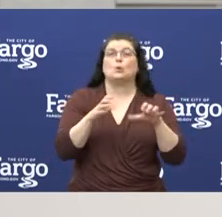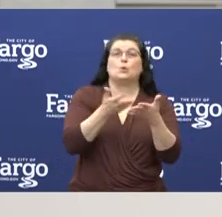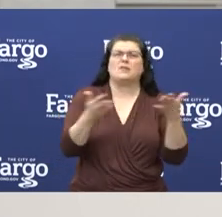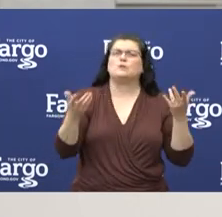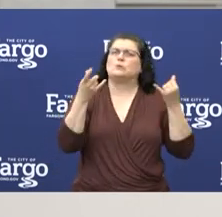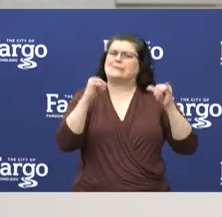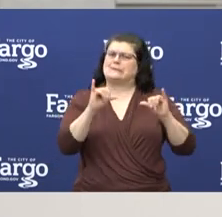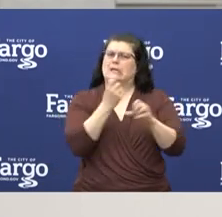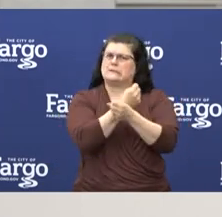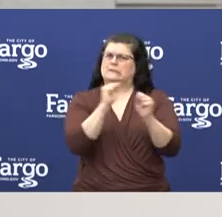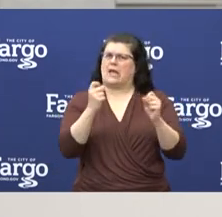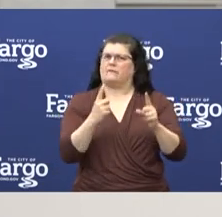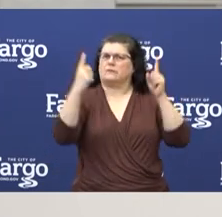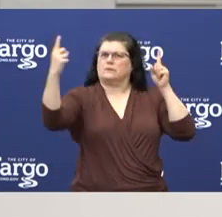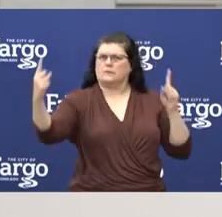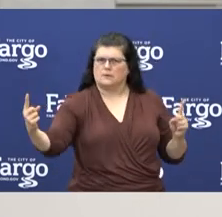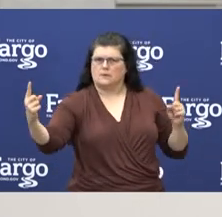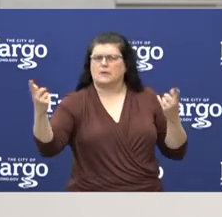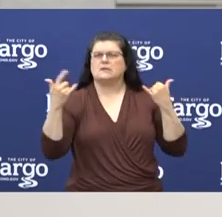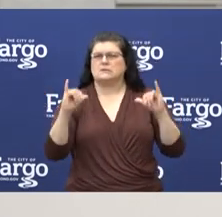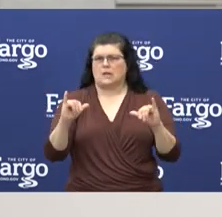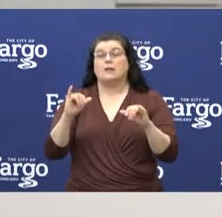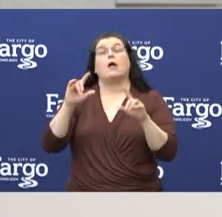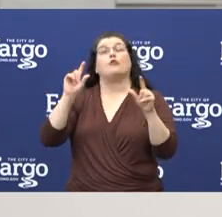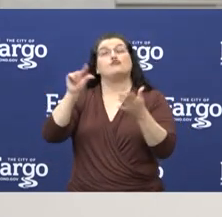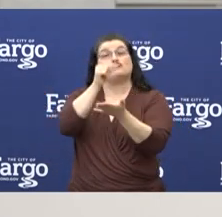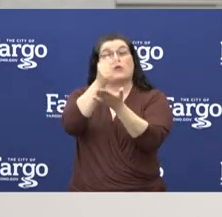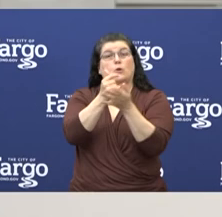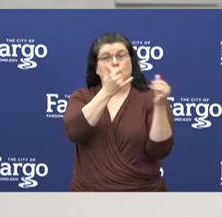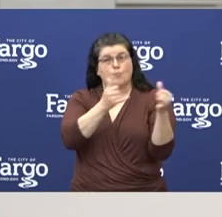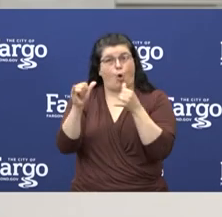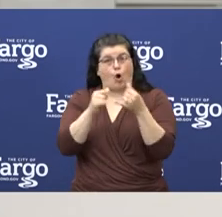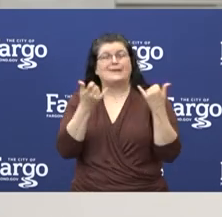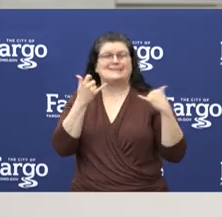distanced, and if you do graduation parties, do the same. So